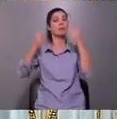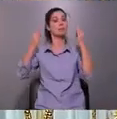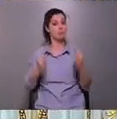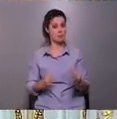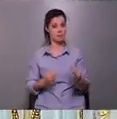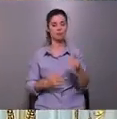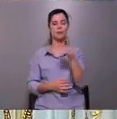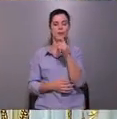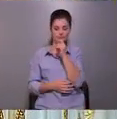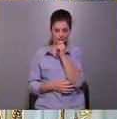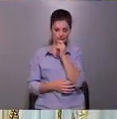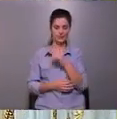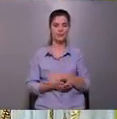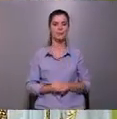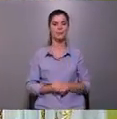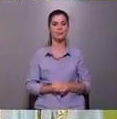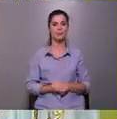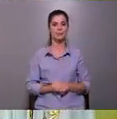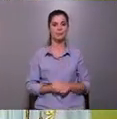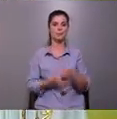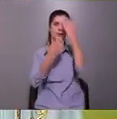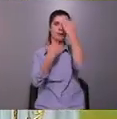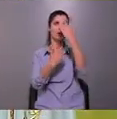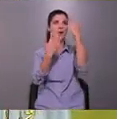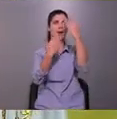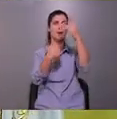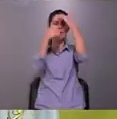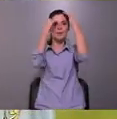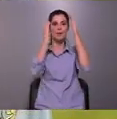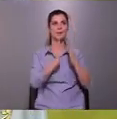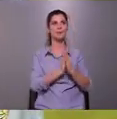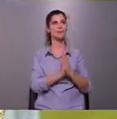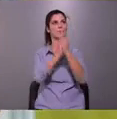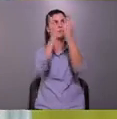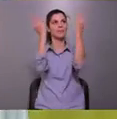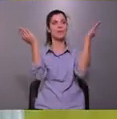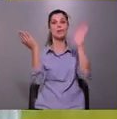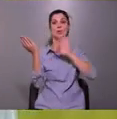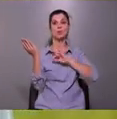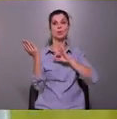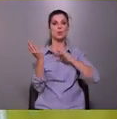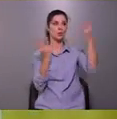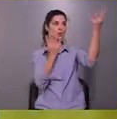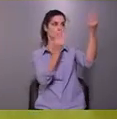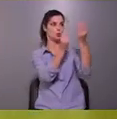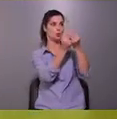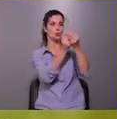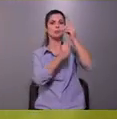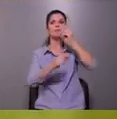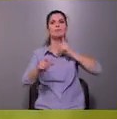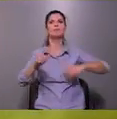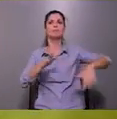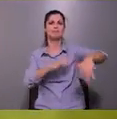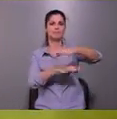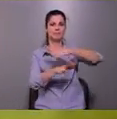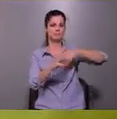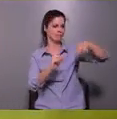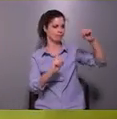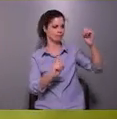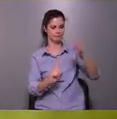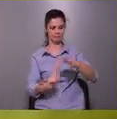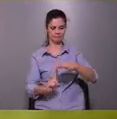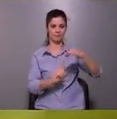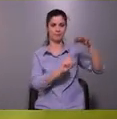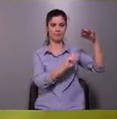nossa morte. Amém. Hail Mary, full of grace, the Lord is with you. Blessed are you